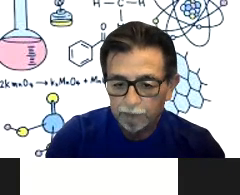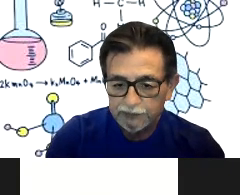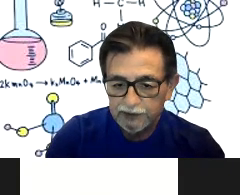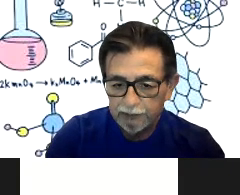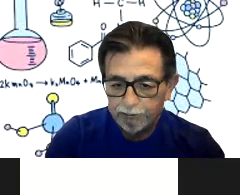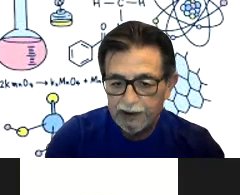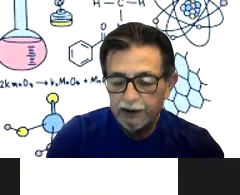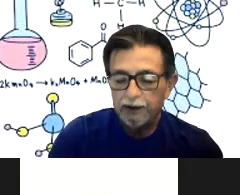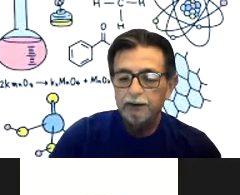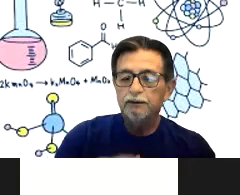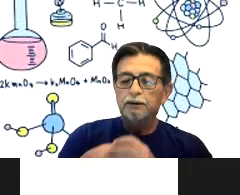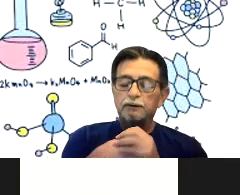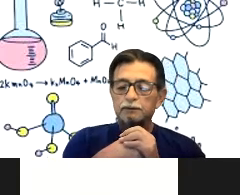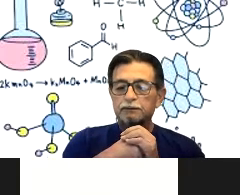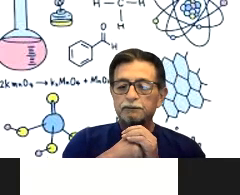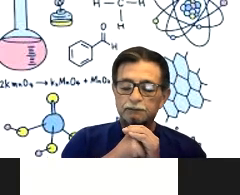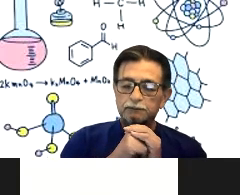and obviously B,